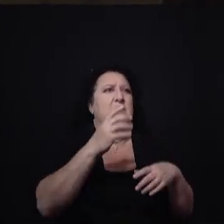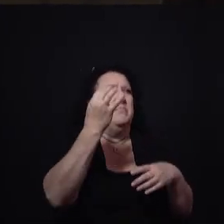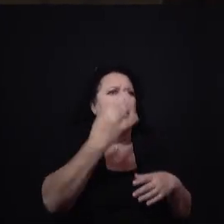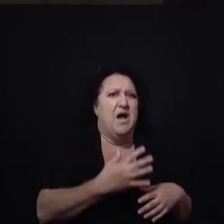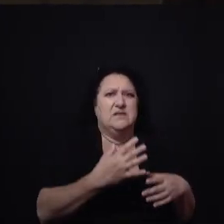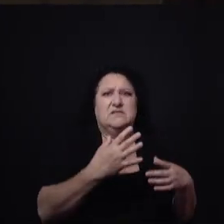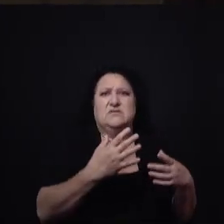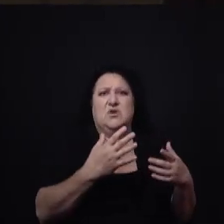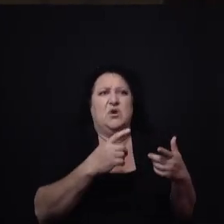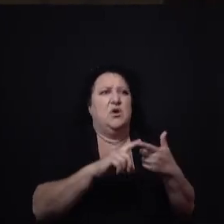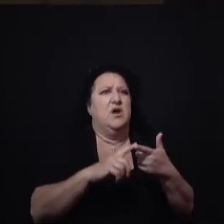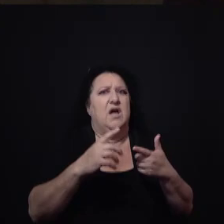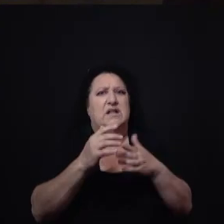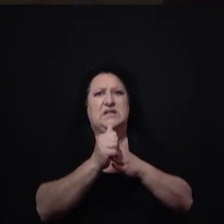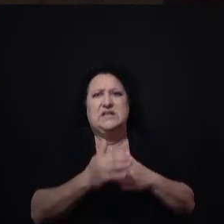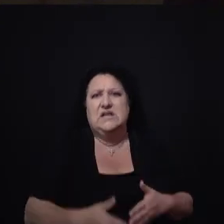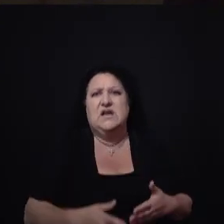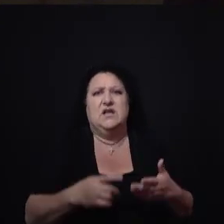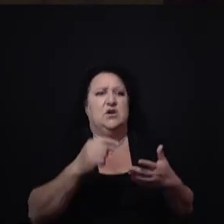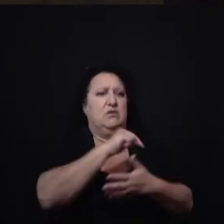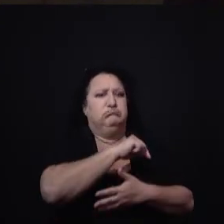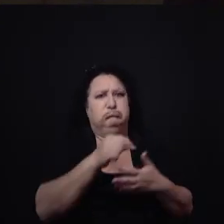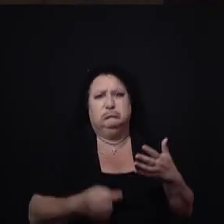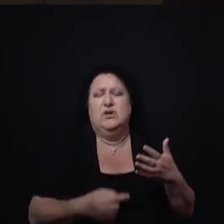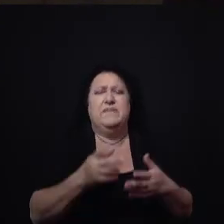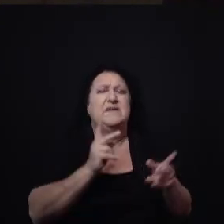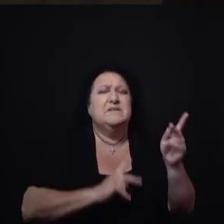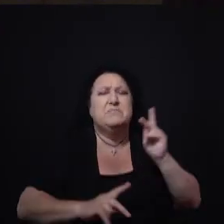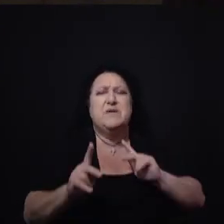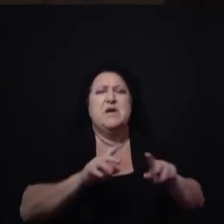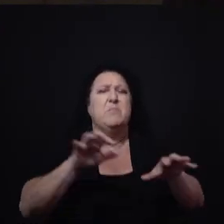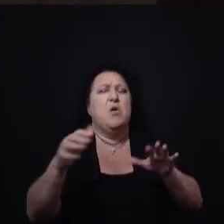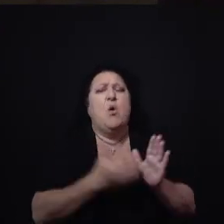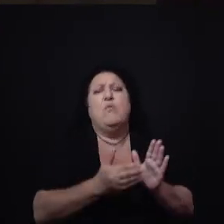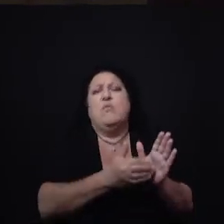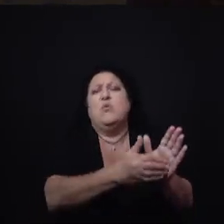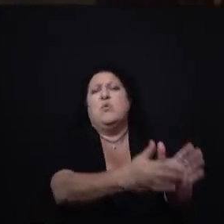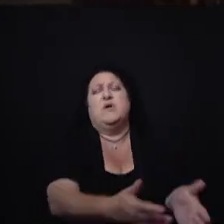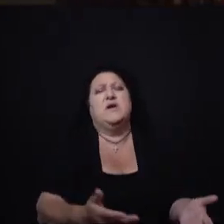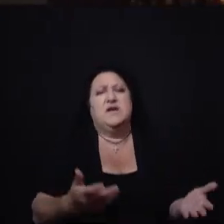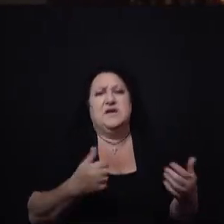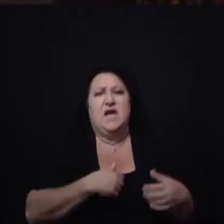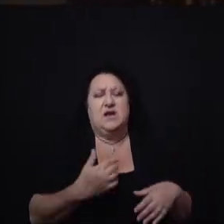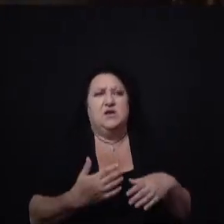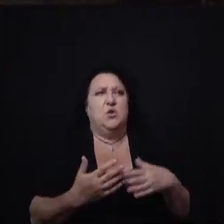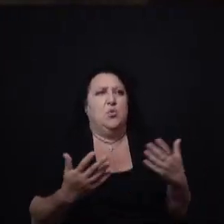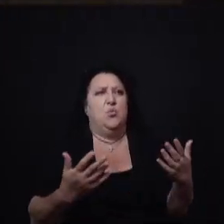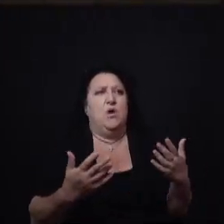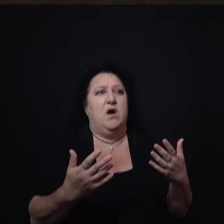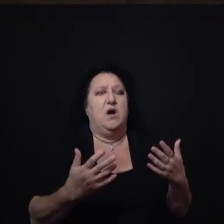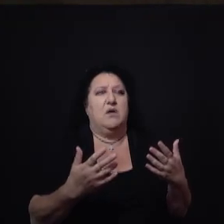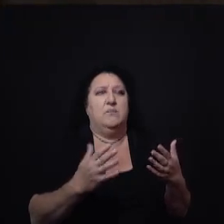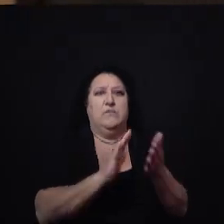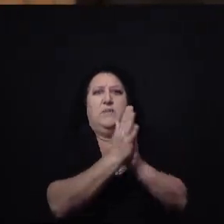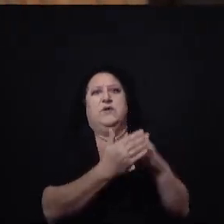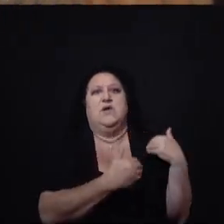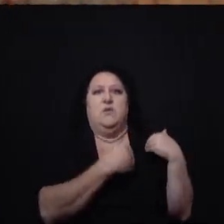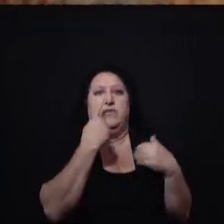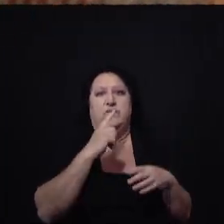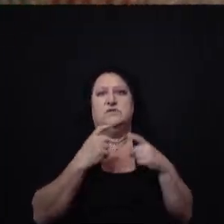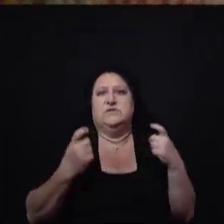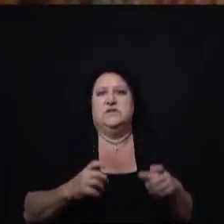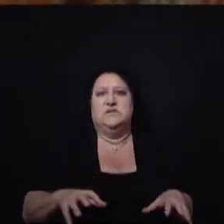years ago. We're watching people be held to account for sins that are systemic, sins that are toxic, sins that have blasphemed the name of